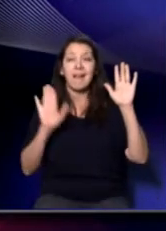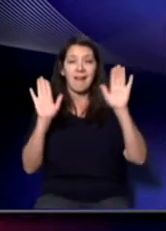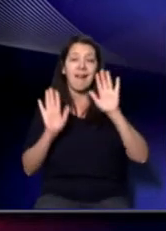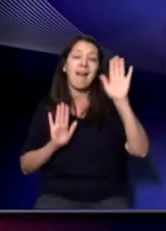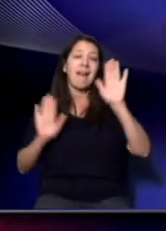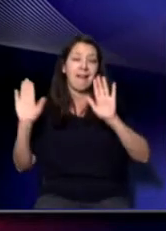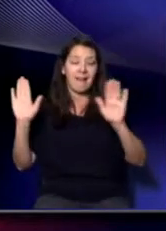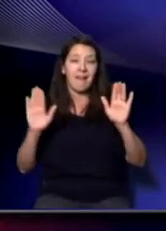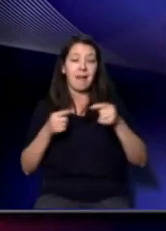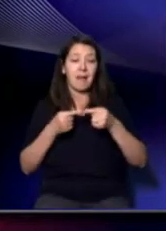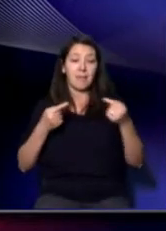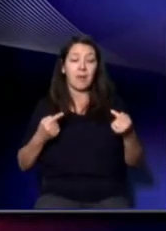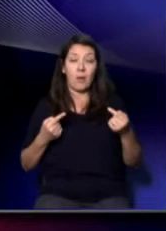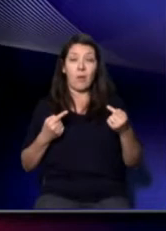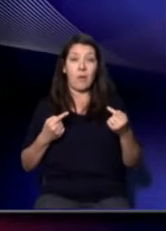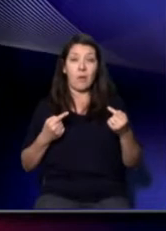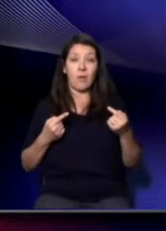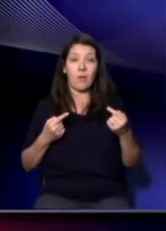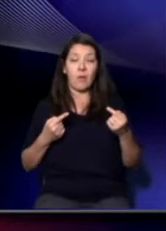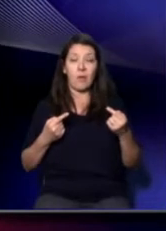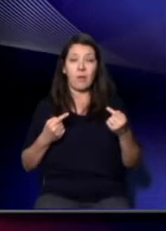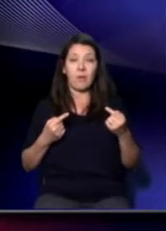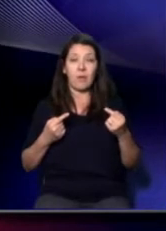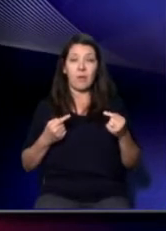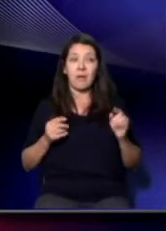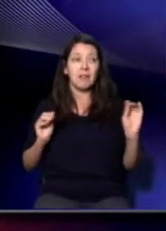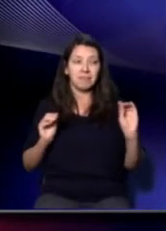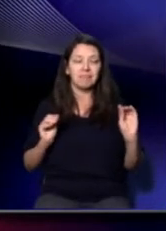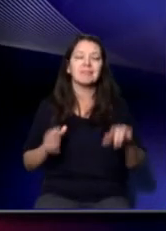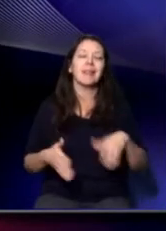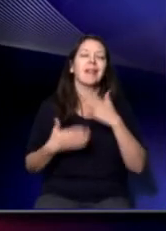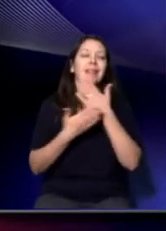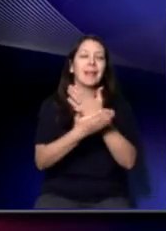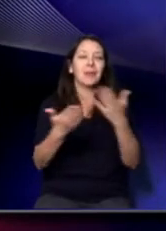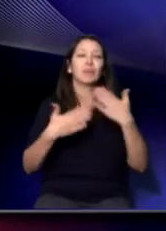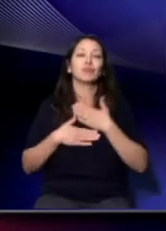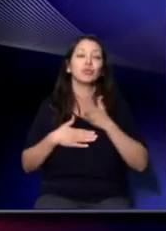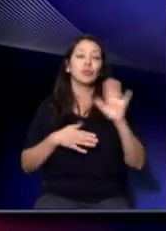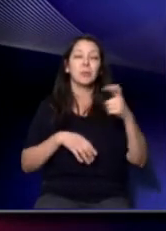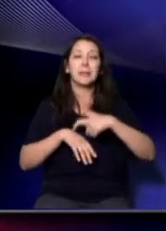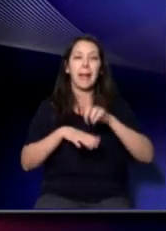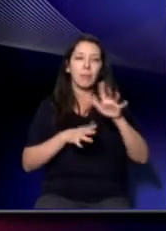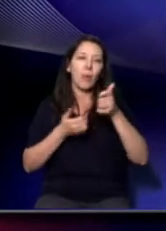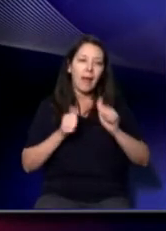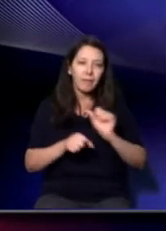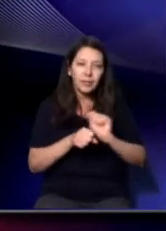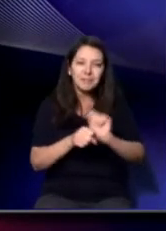Opposed? Thank you, everybody. I appreciate your time and effort.